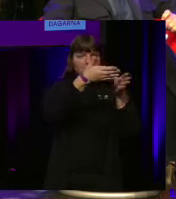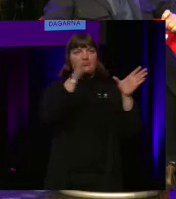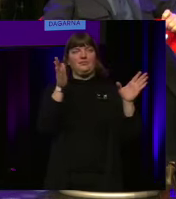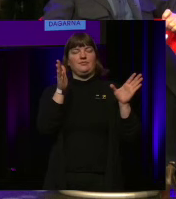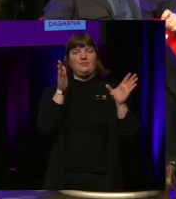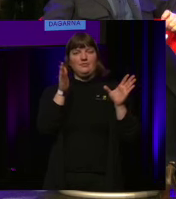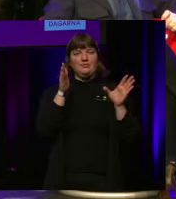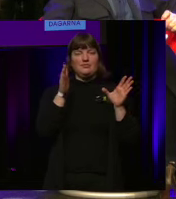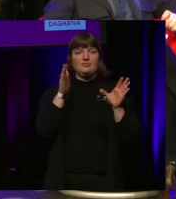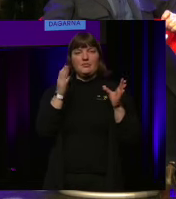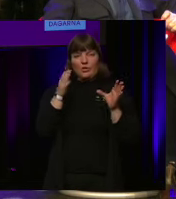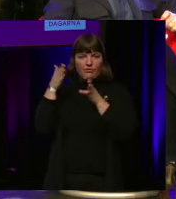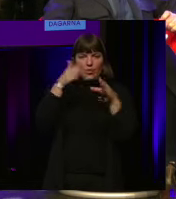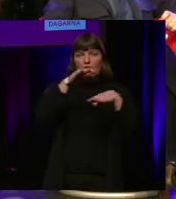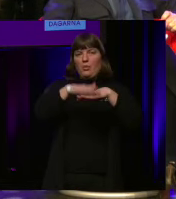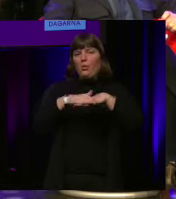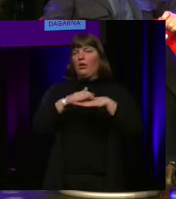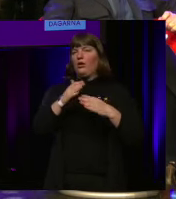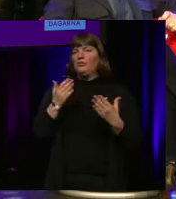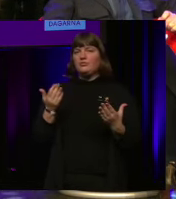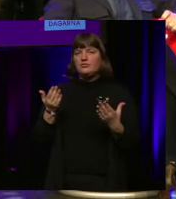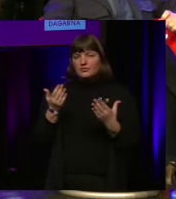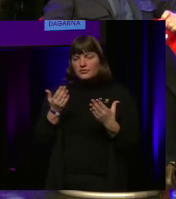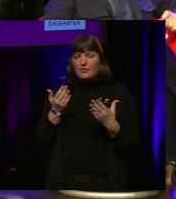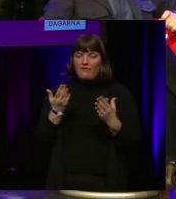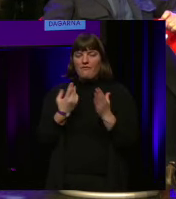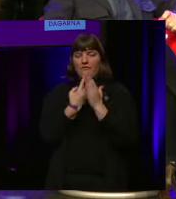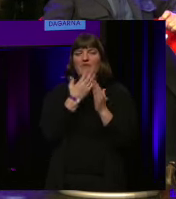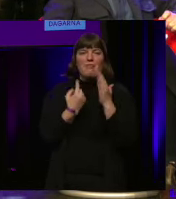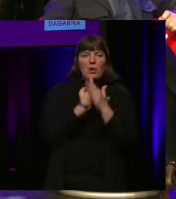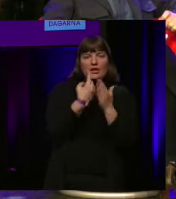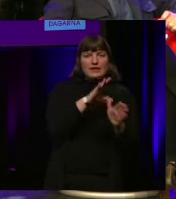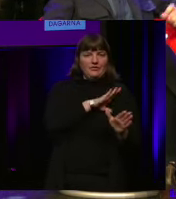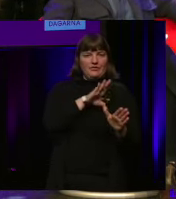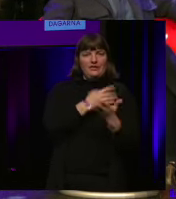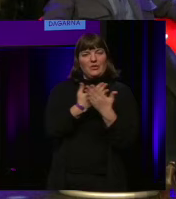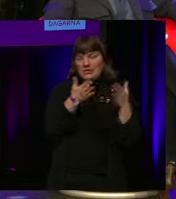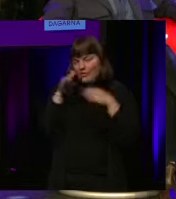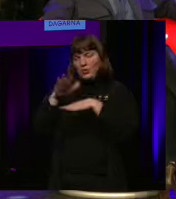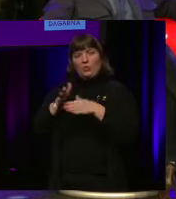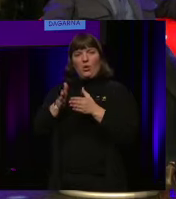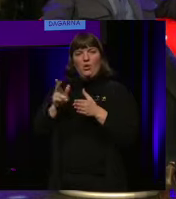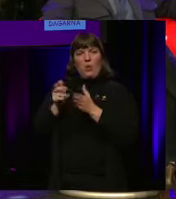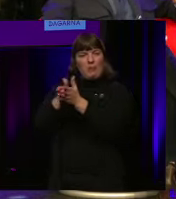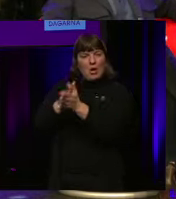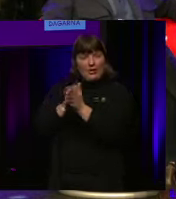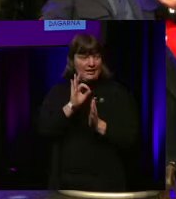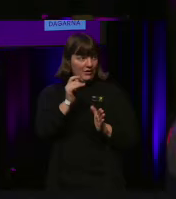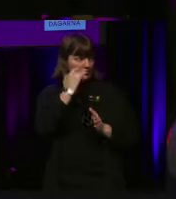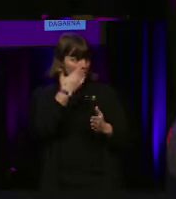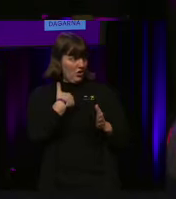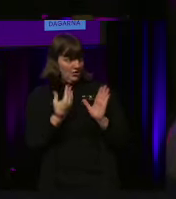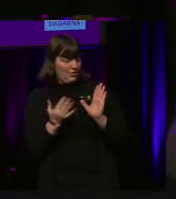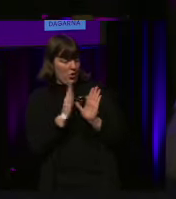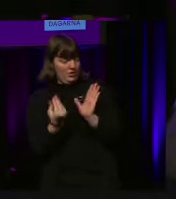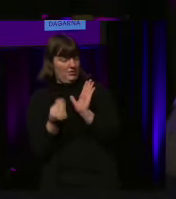back straight and focus on the opportunities rather than just the challenges. Linda, can I just add a very